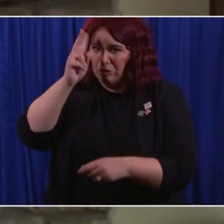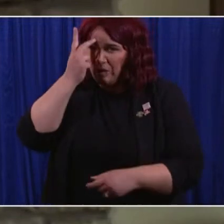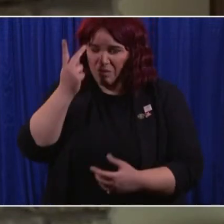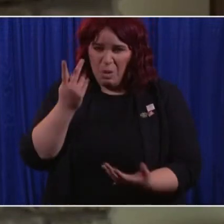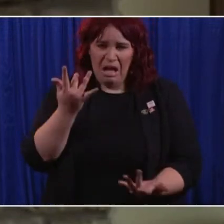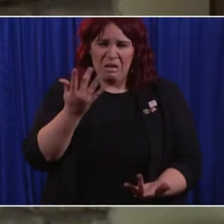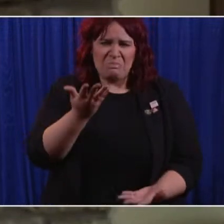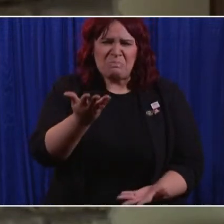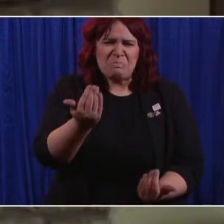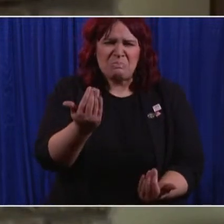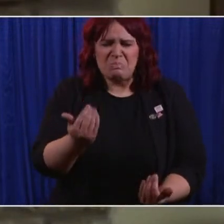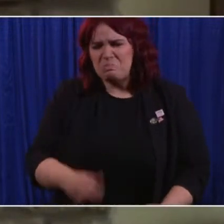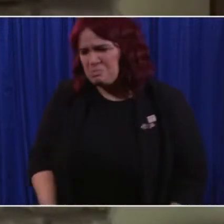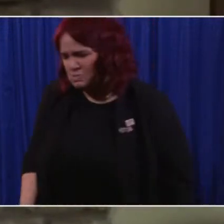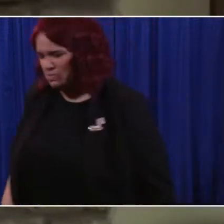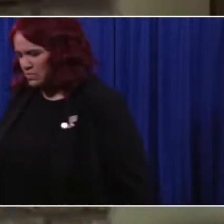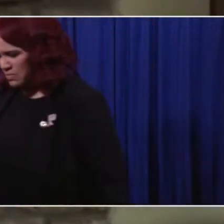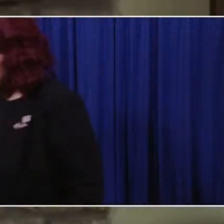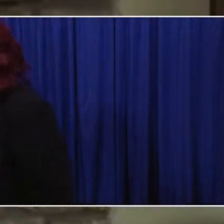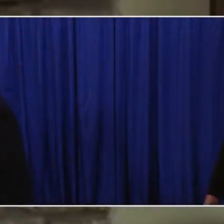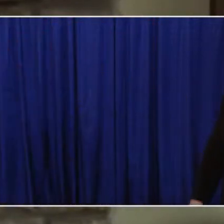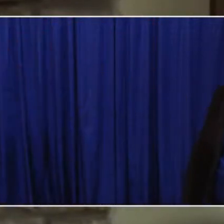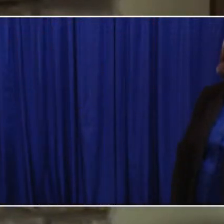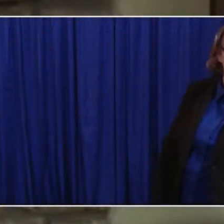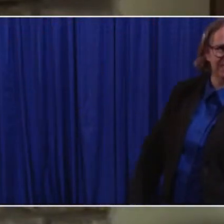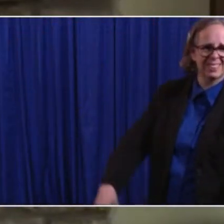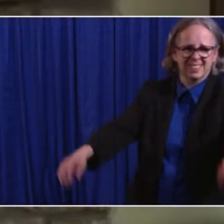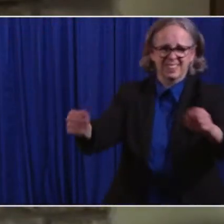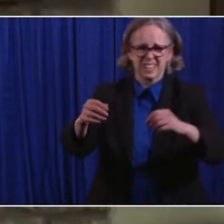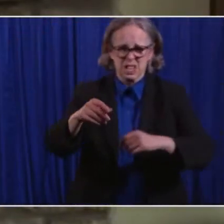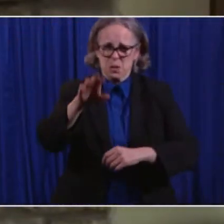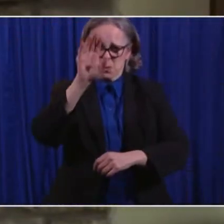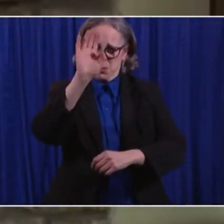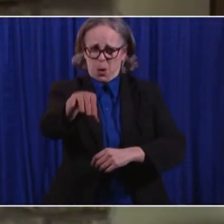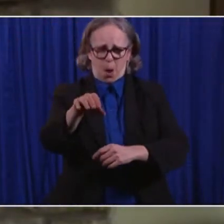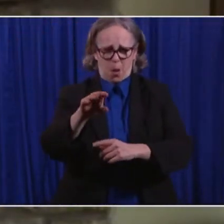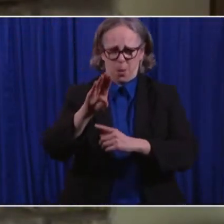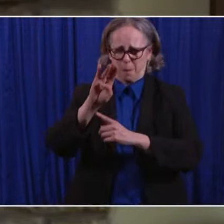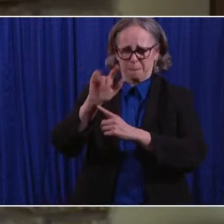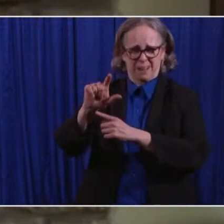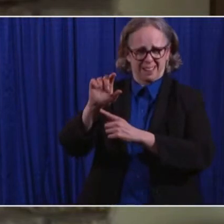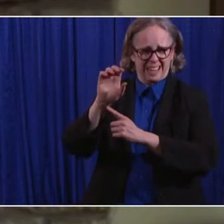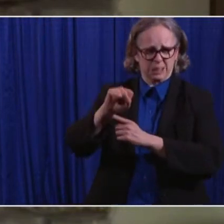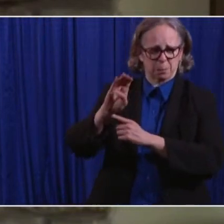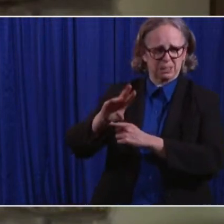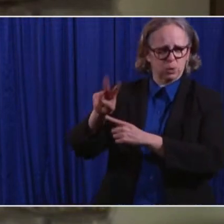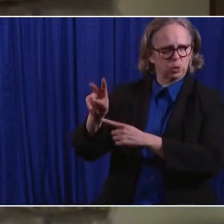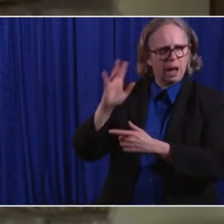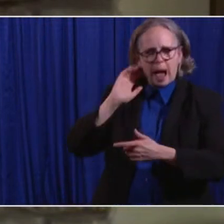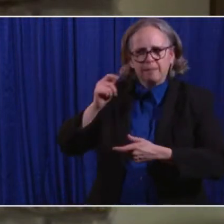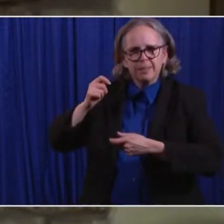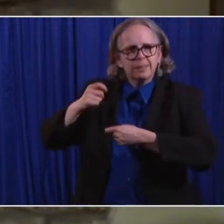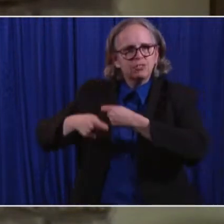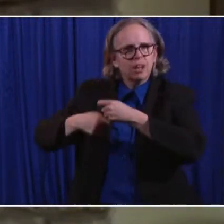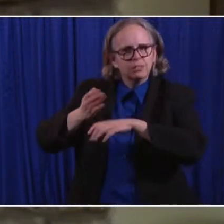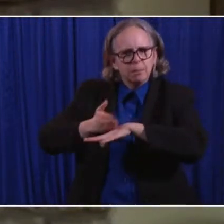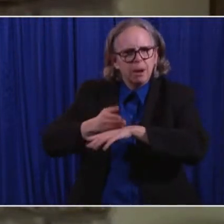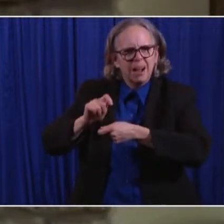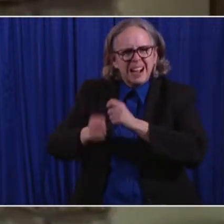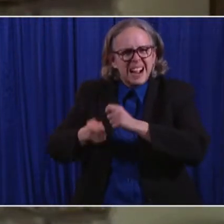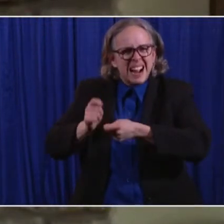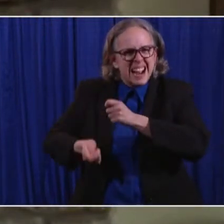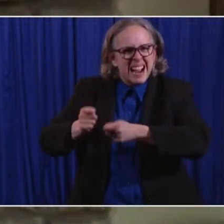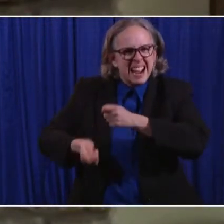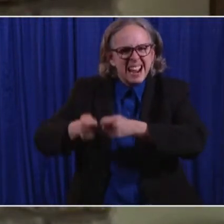Well, this bill continued to change, as you know, and was changed at the relatively last moment again.